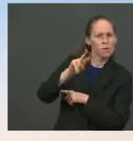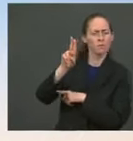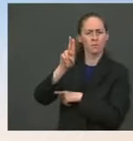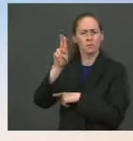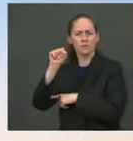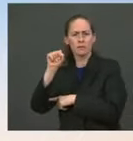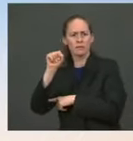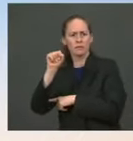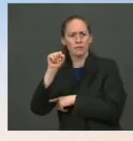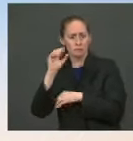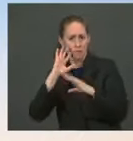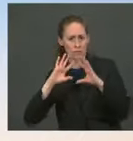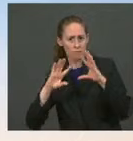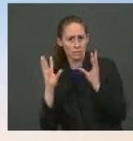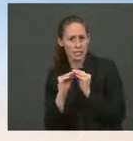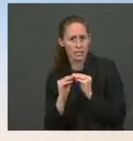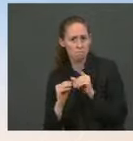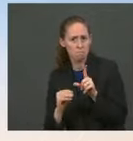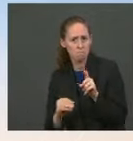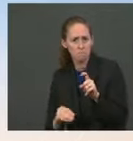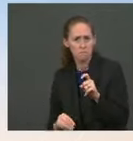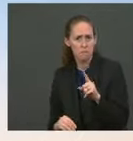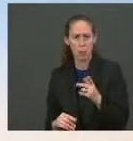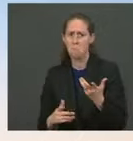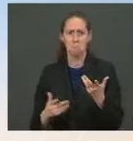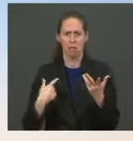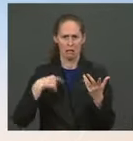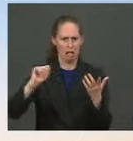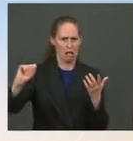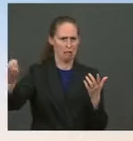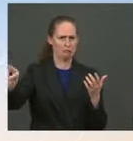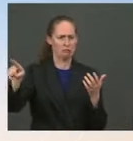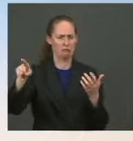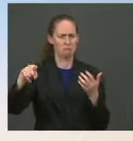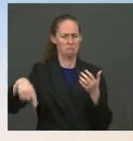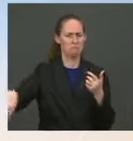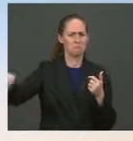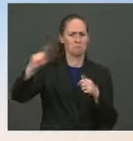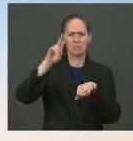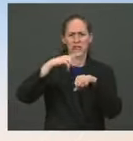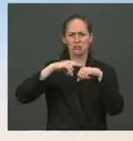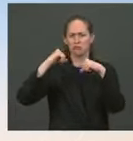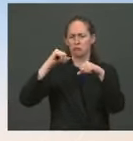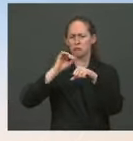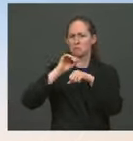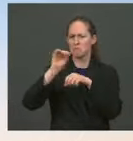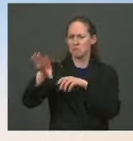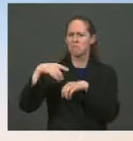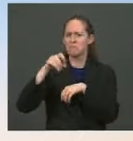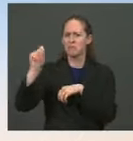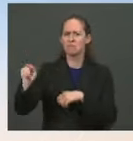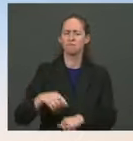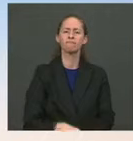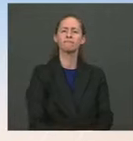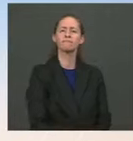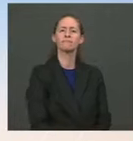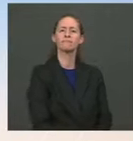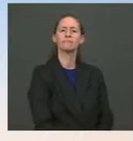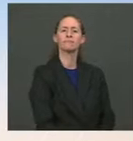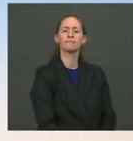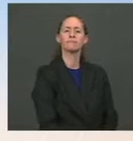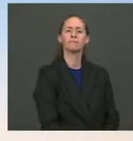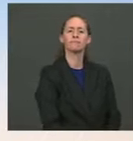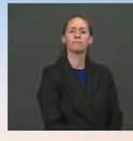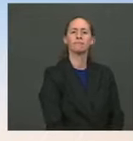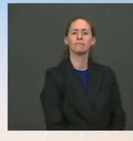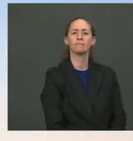National Security Council. Okay, yeah, no problem. On OSHA authority. Good. Thanks, Karine. With respect to the Line